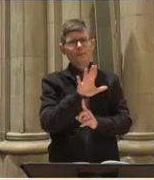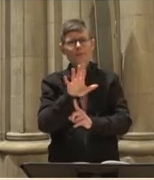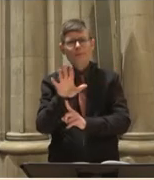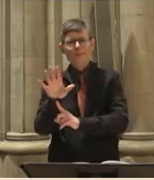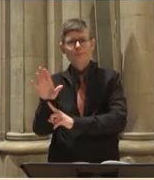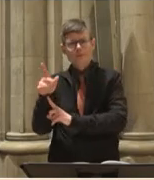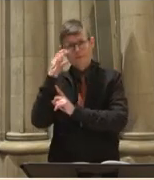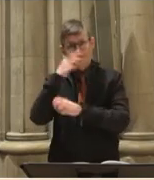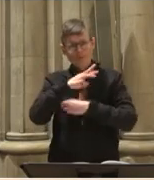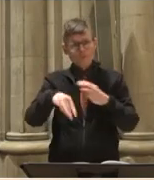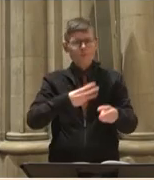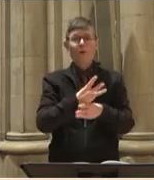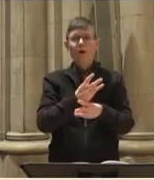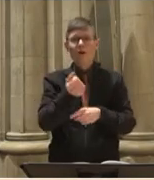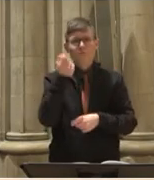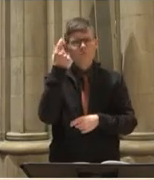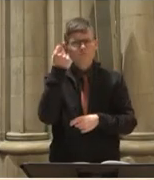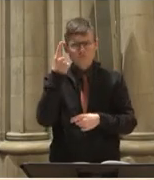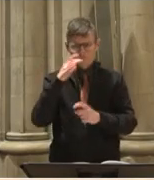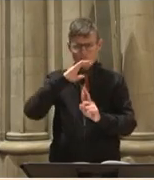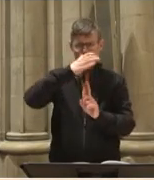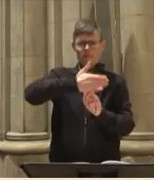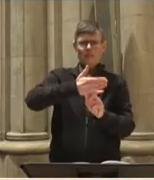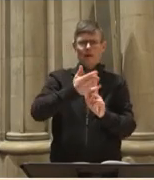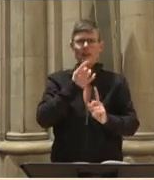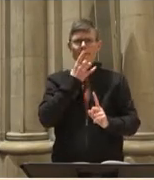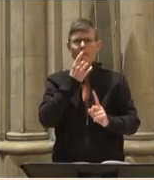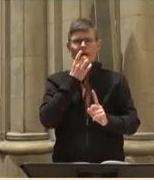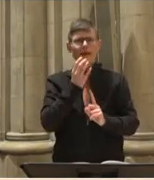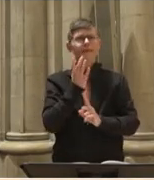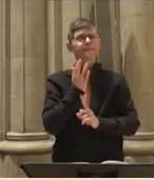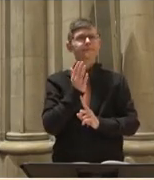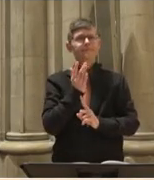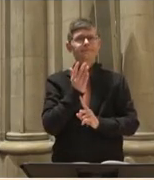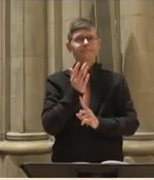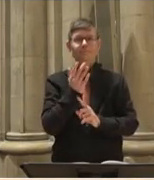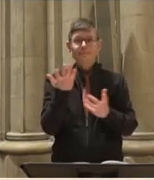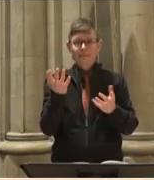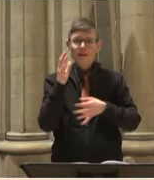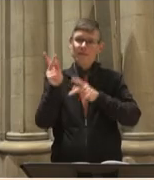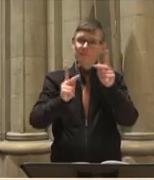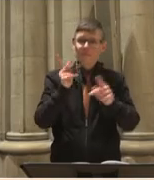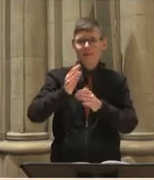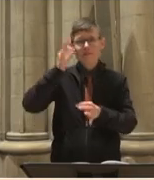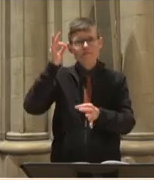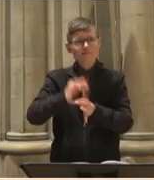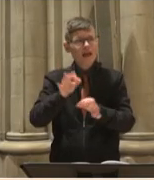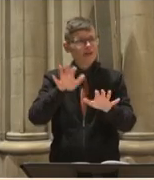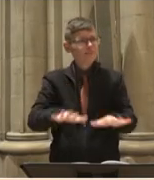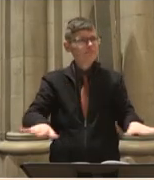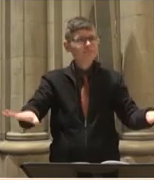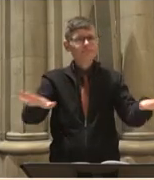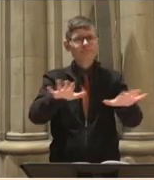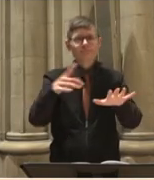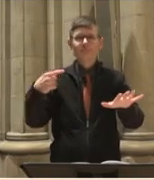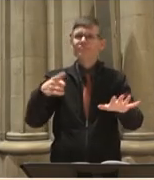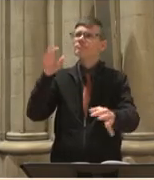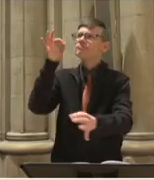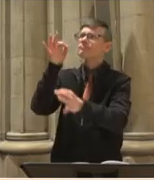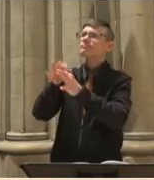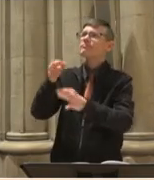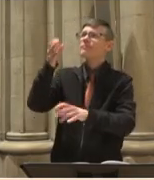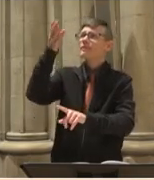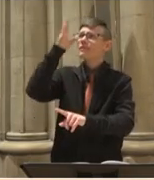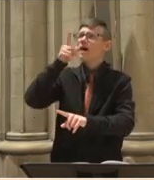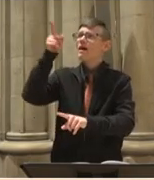my friends, is what it means to be a people of faith in the God who came to us in